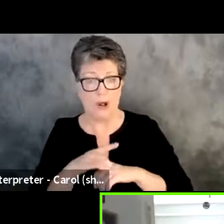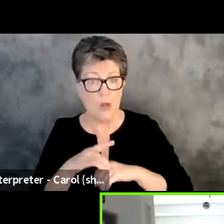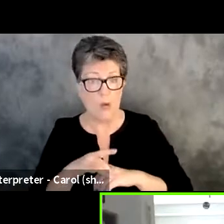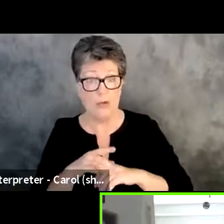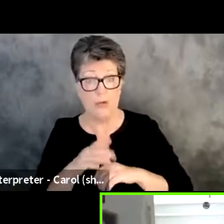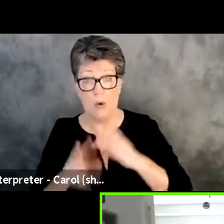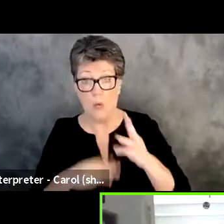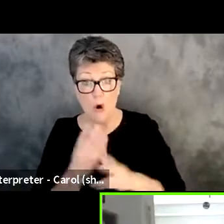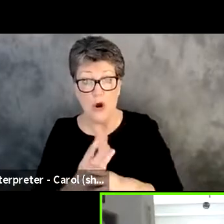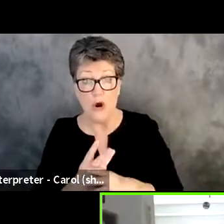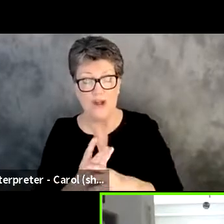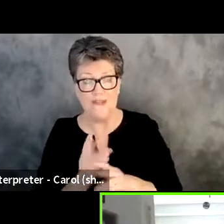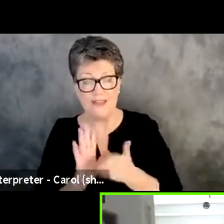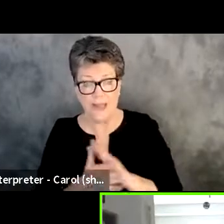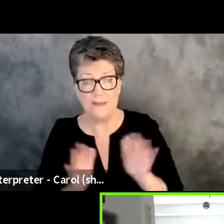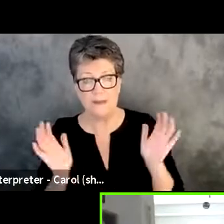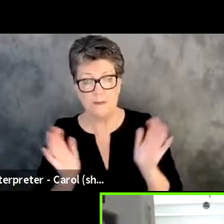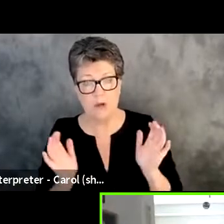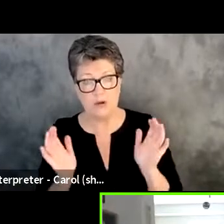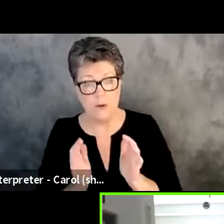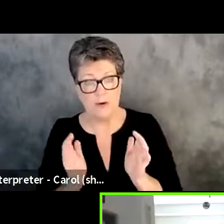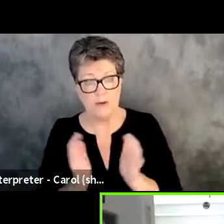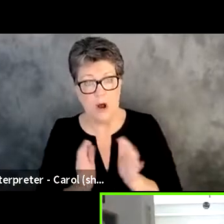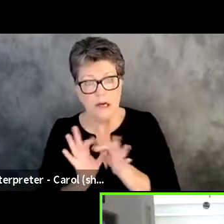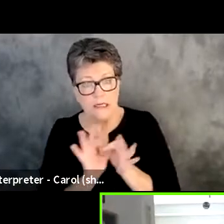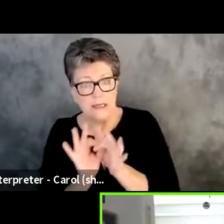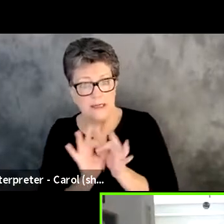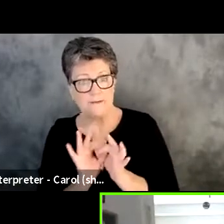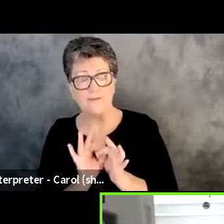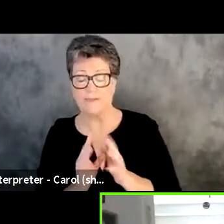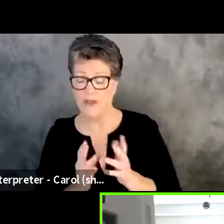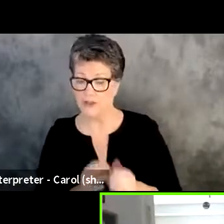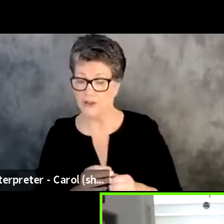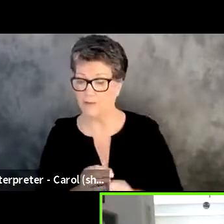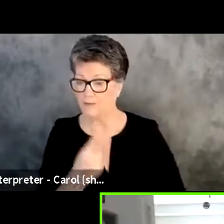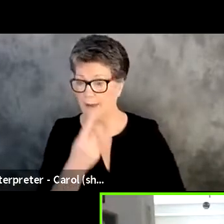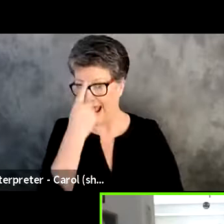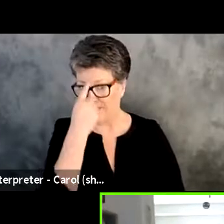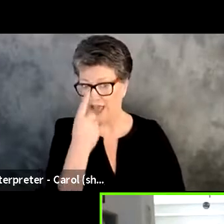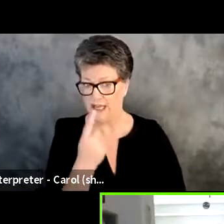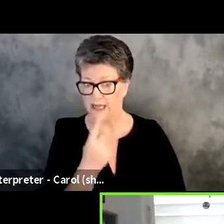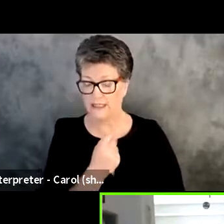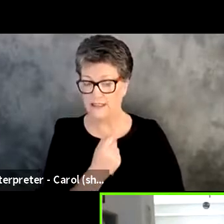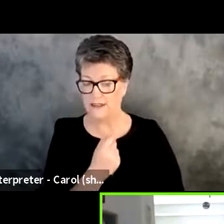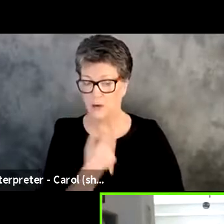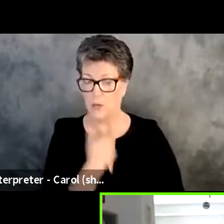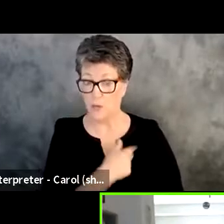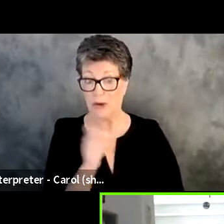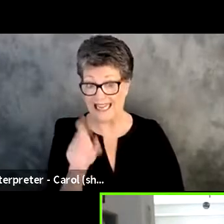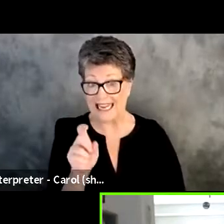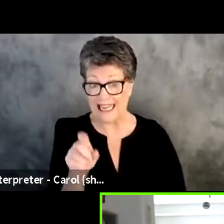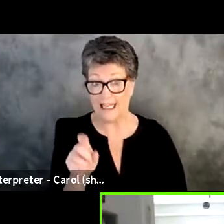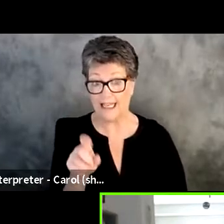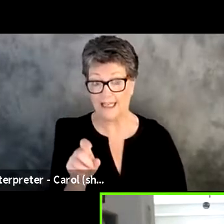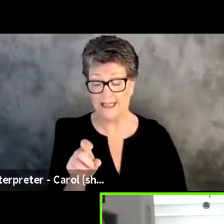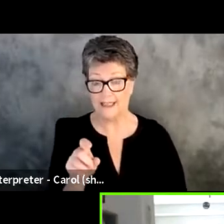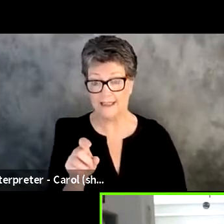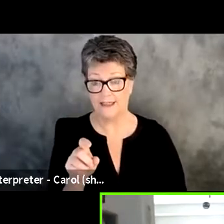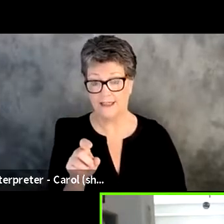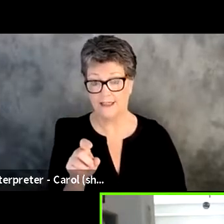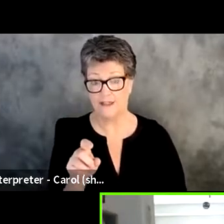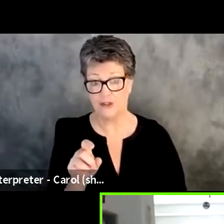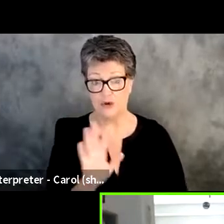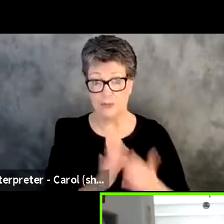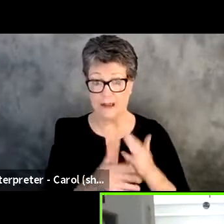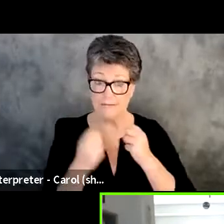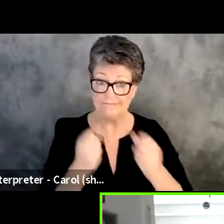another issue that we could discuss at another point. But I really think we need to strengthen